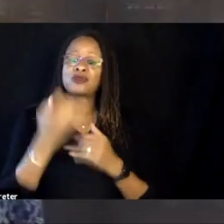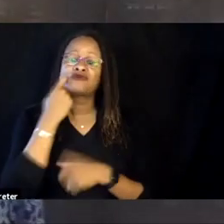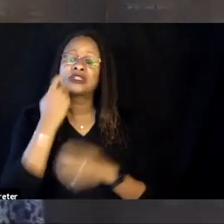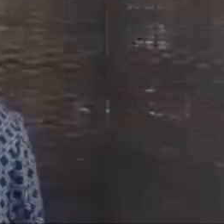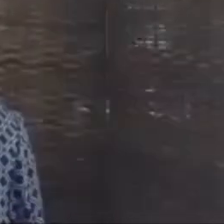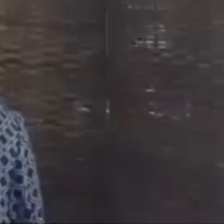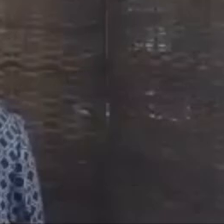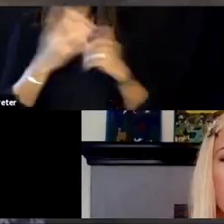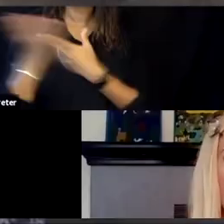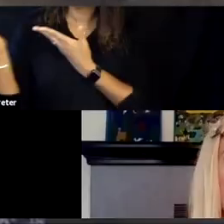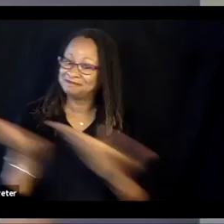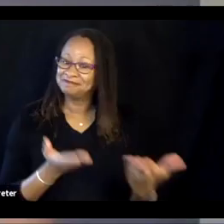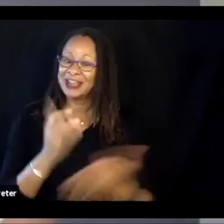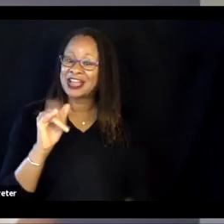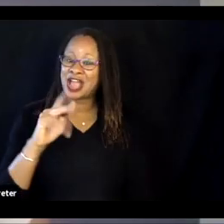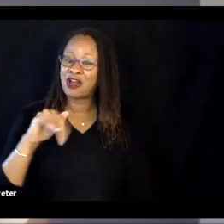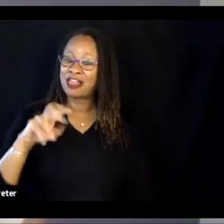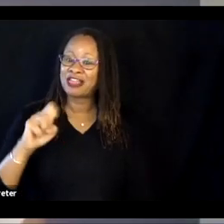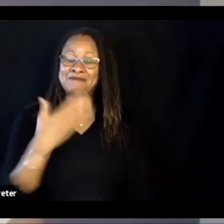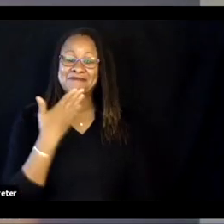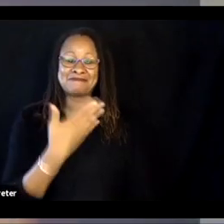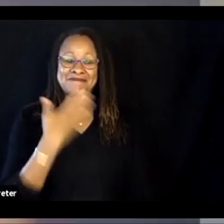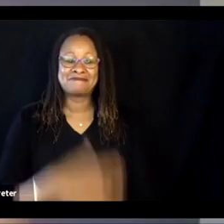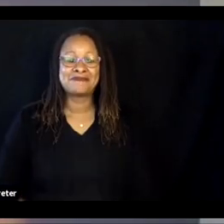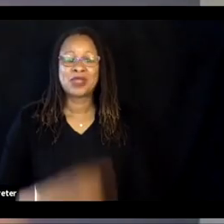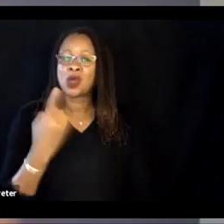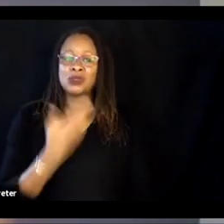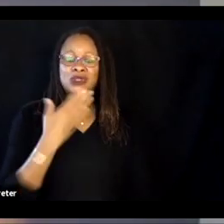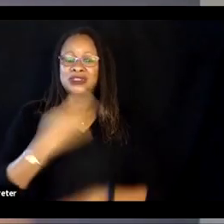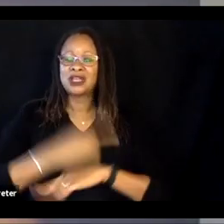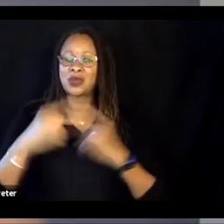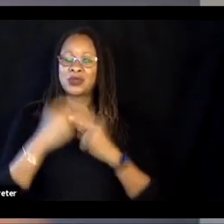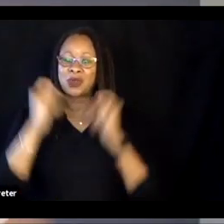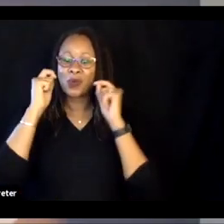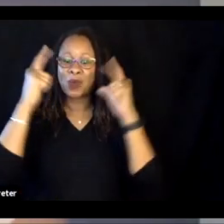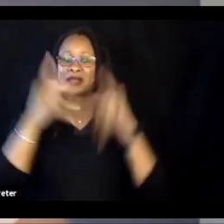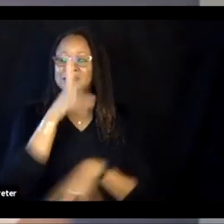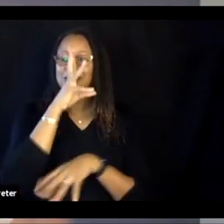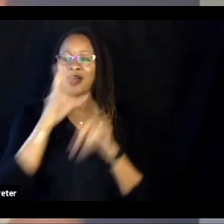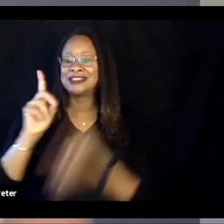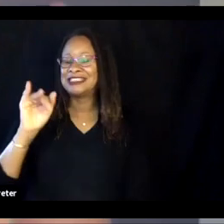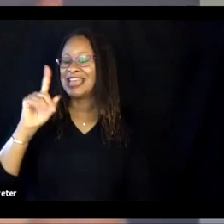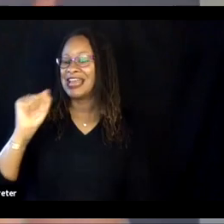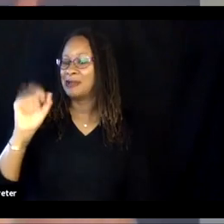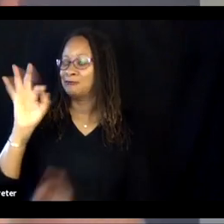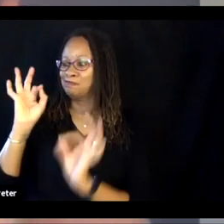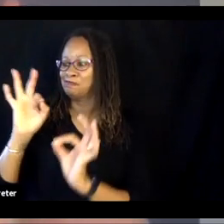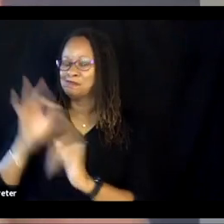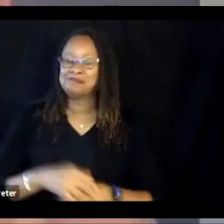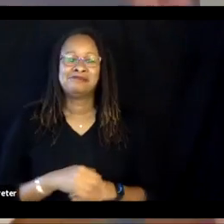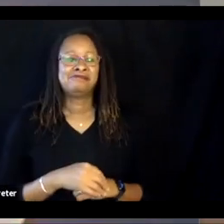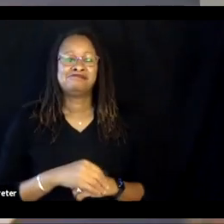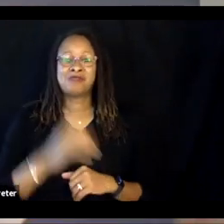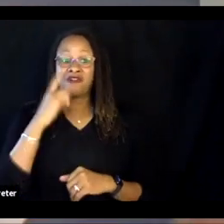it away, Caroline. Thank you, Madeline. It's always a good day when you can wake up and talk data. So for all of